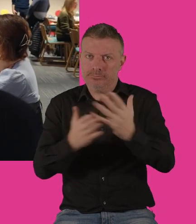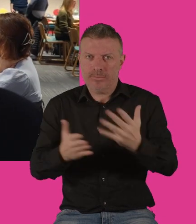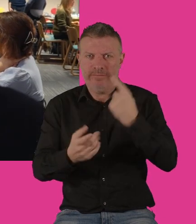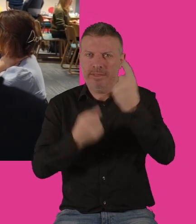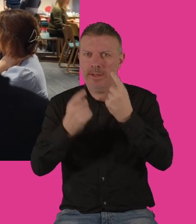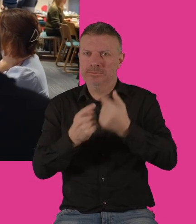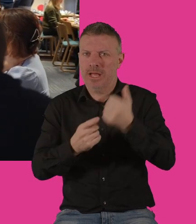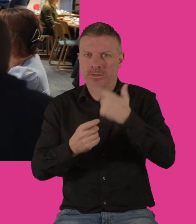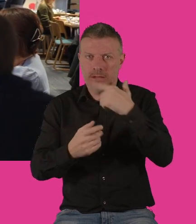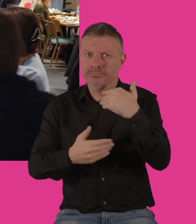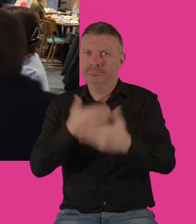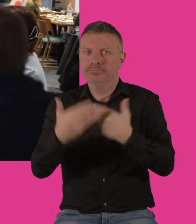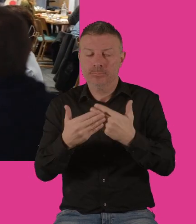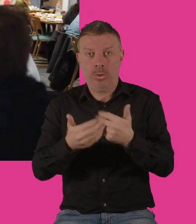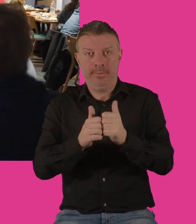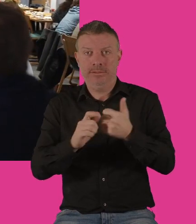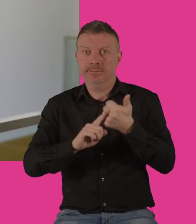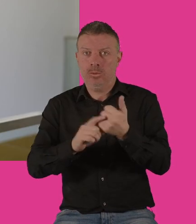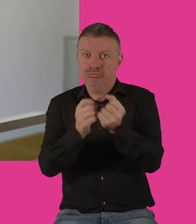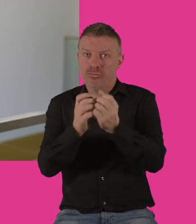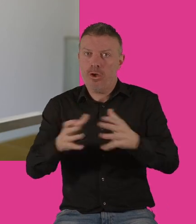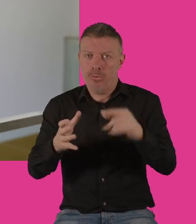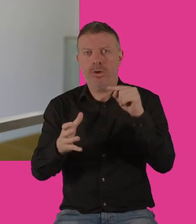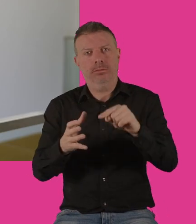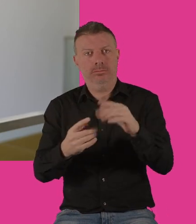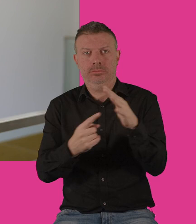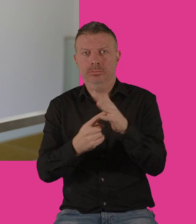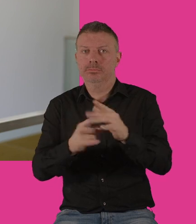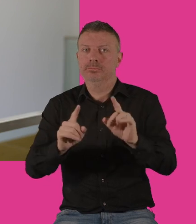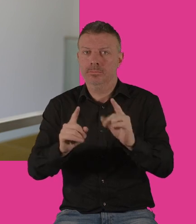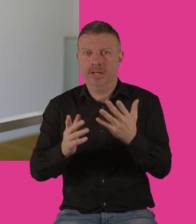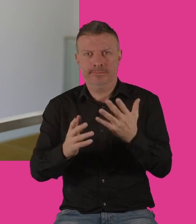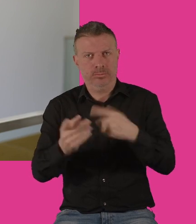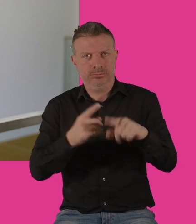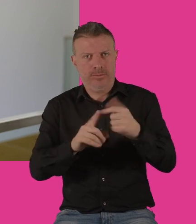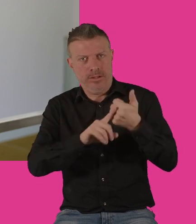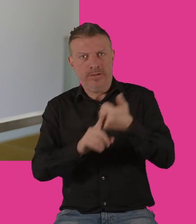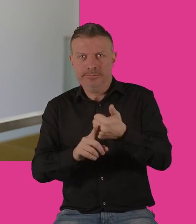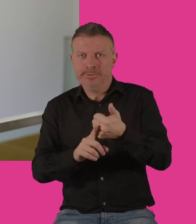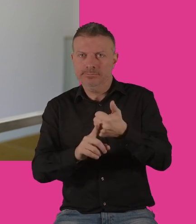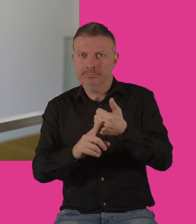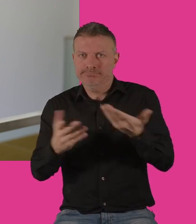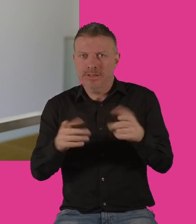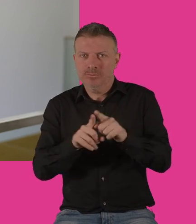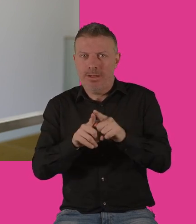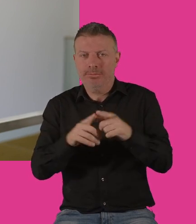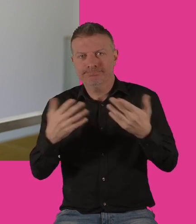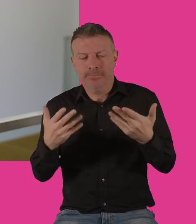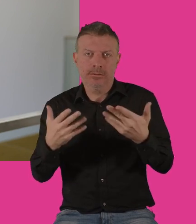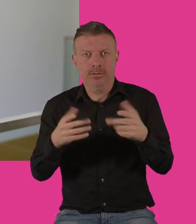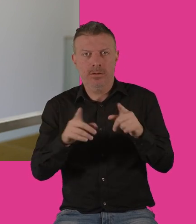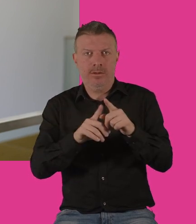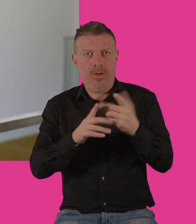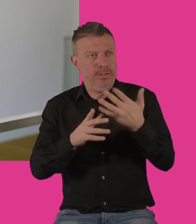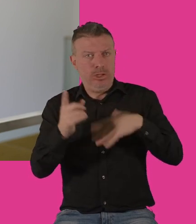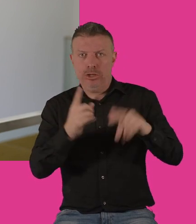about how you can go and do it. So for peer support to grow, it's about having the investment as well from